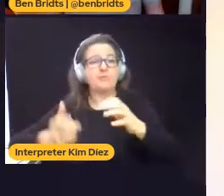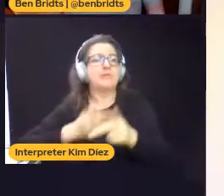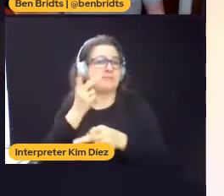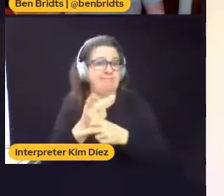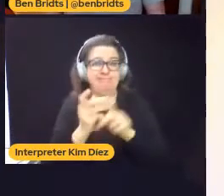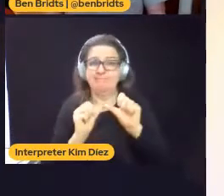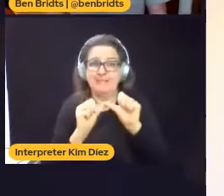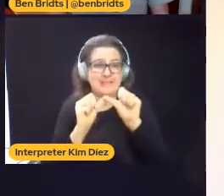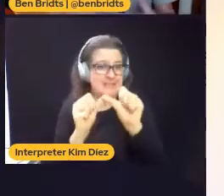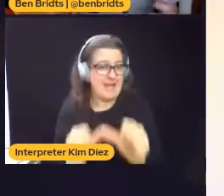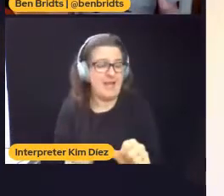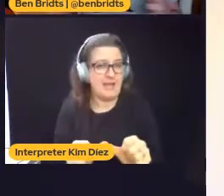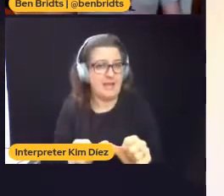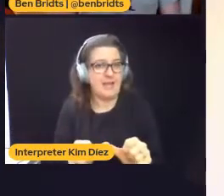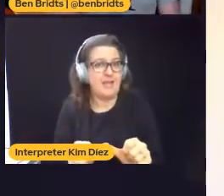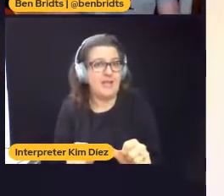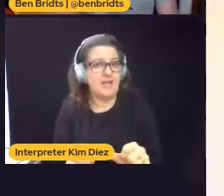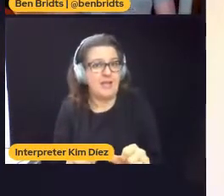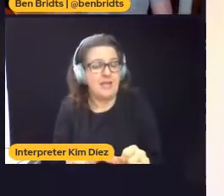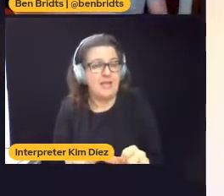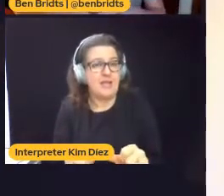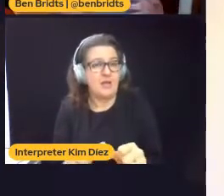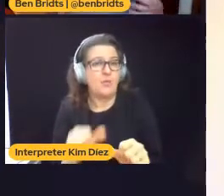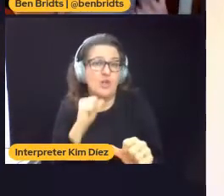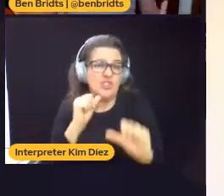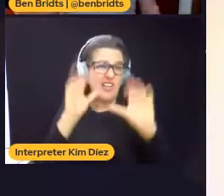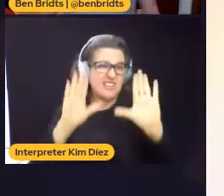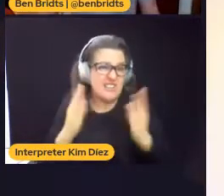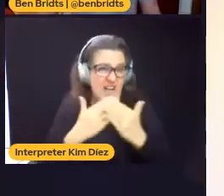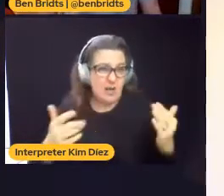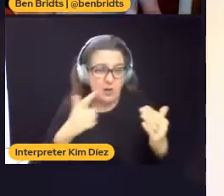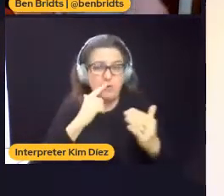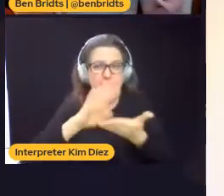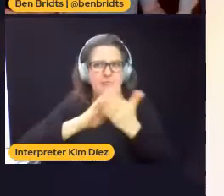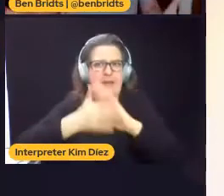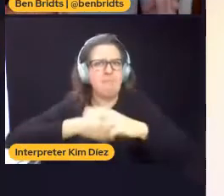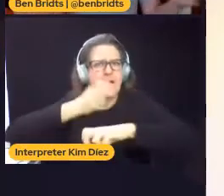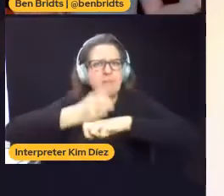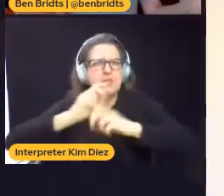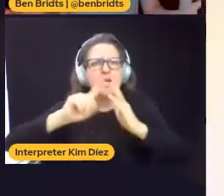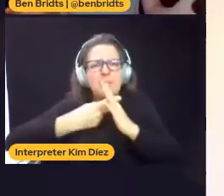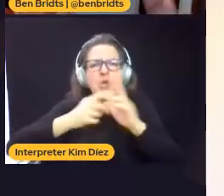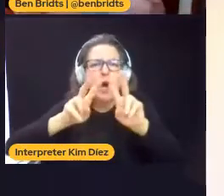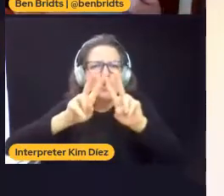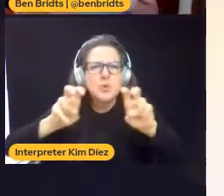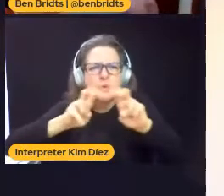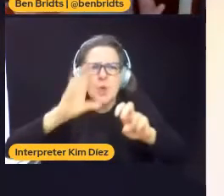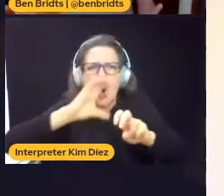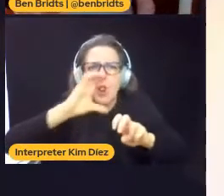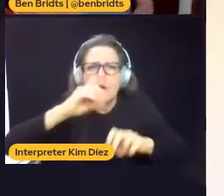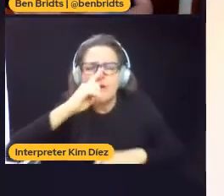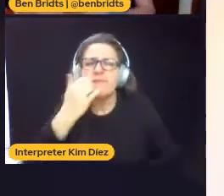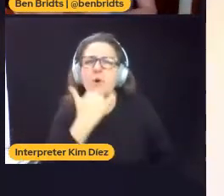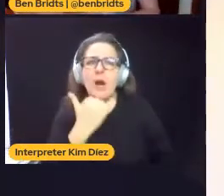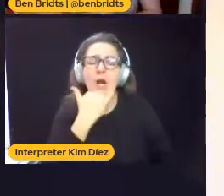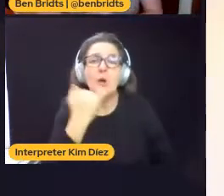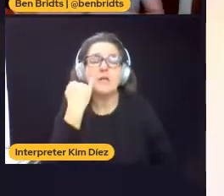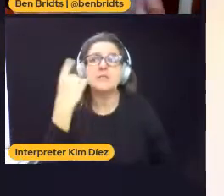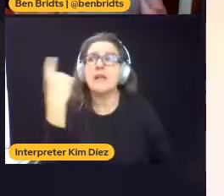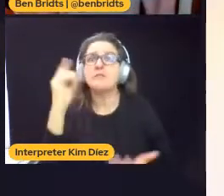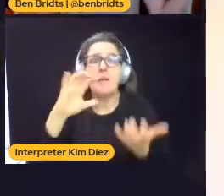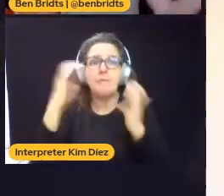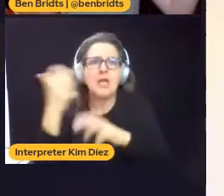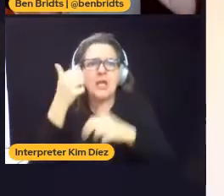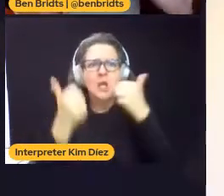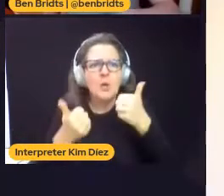Which is not a great thing, because it becomes very hard to start looking for errors. If something goes wrong, you don't really know which log group you need to